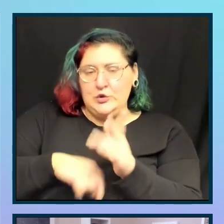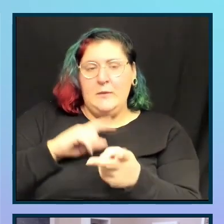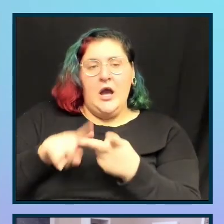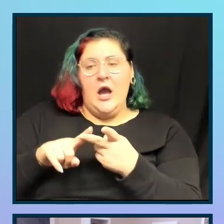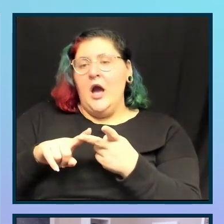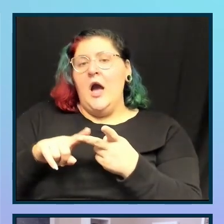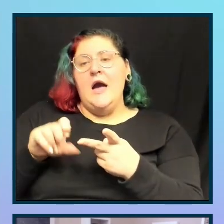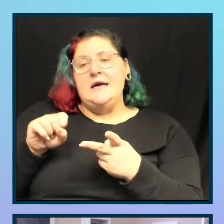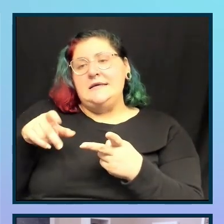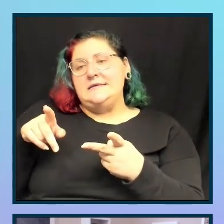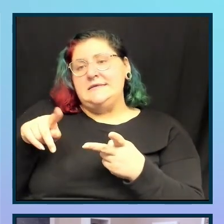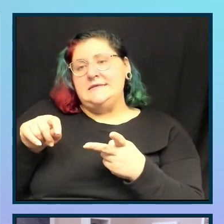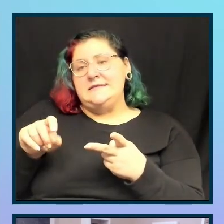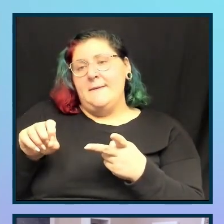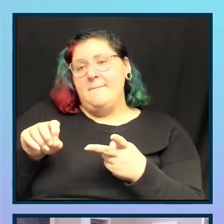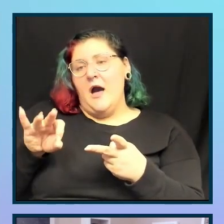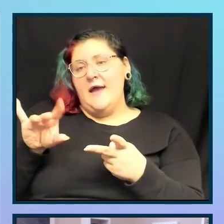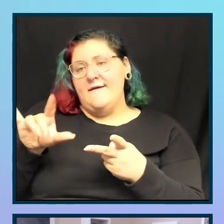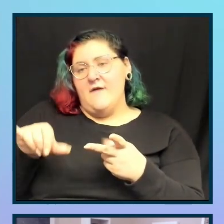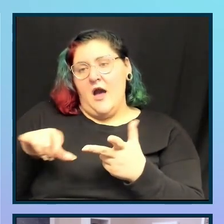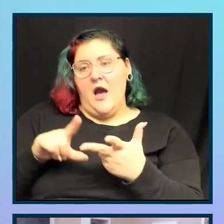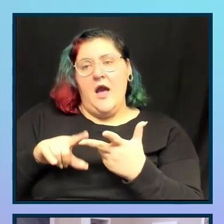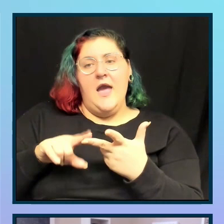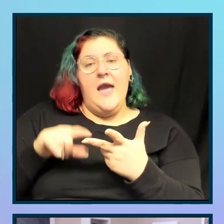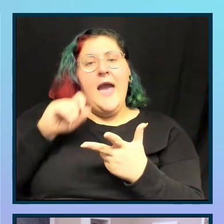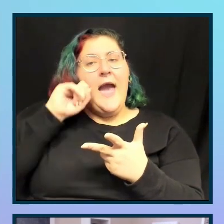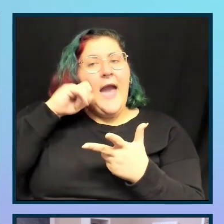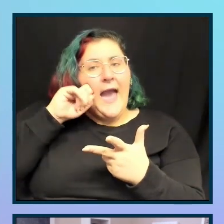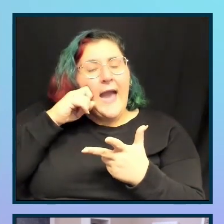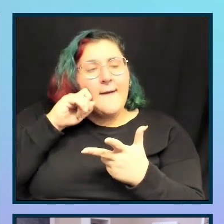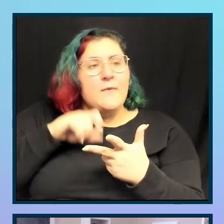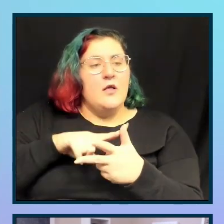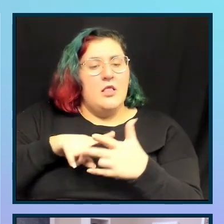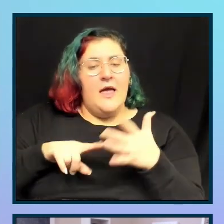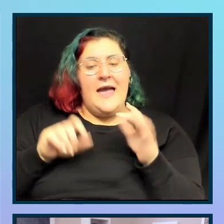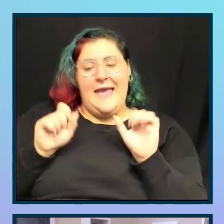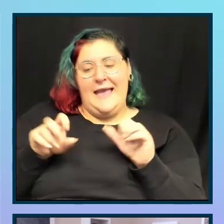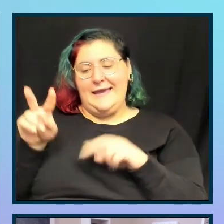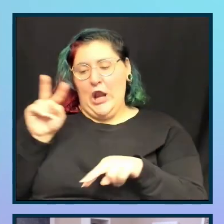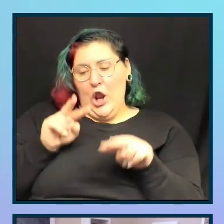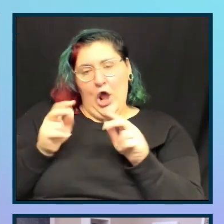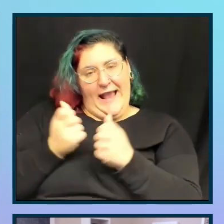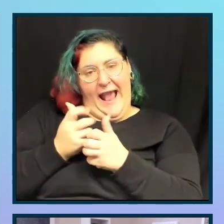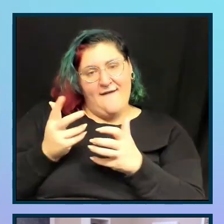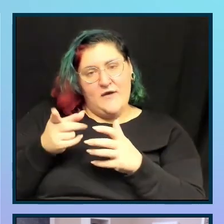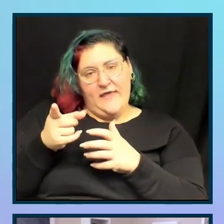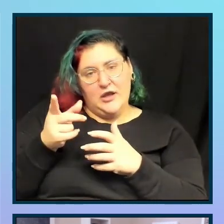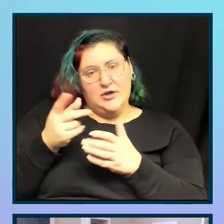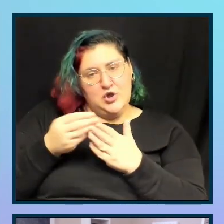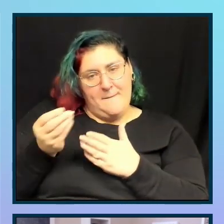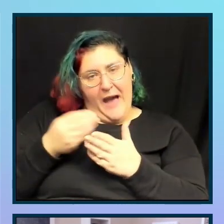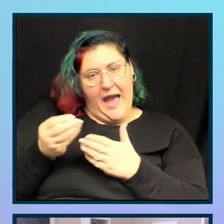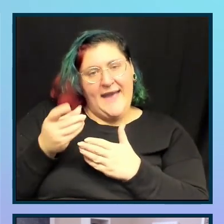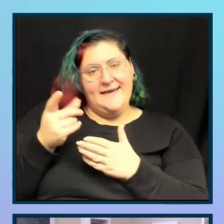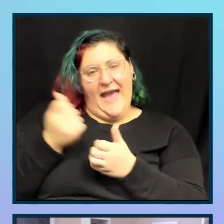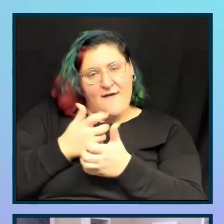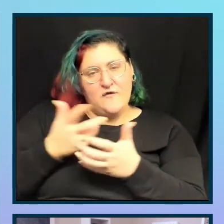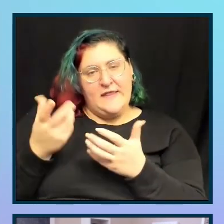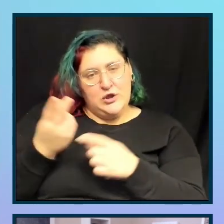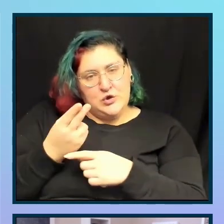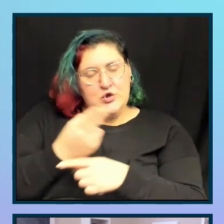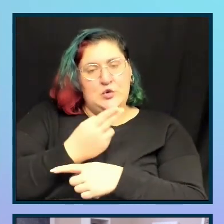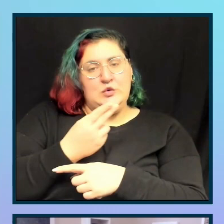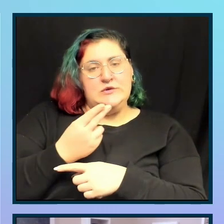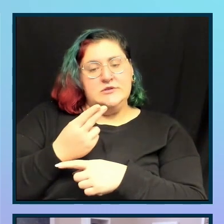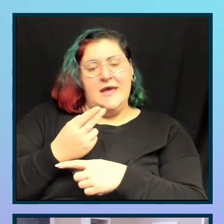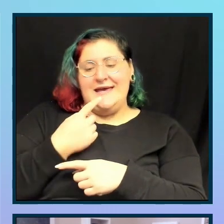and the subject matters that someone is consuming and can say, oh, well, these people all fall into